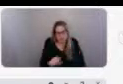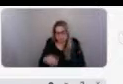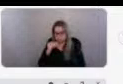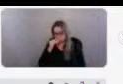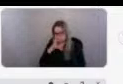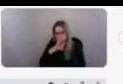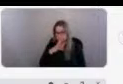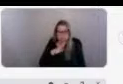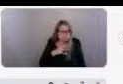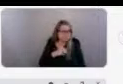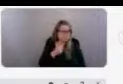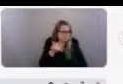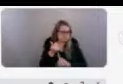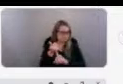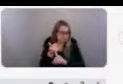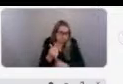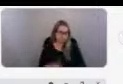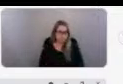yourself